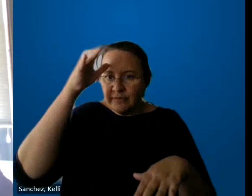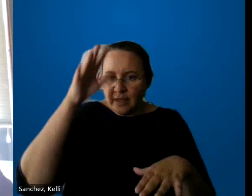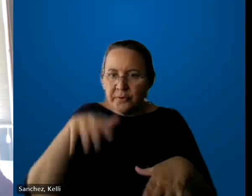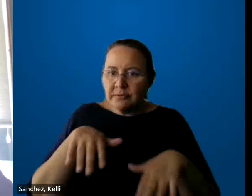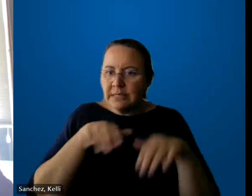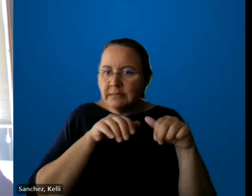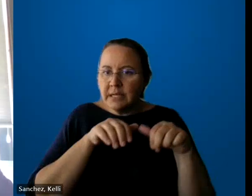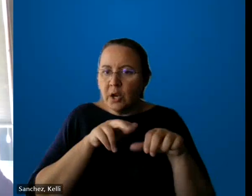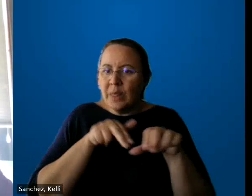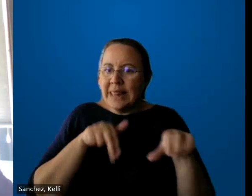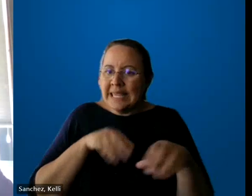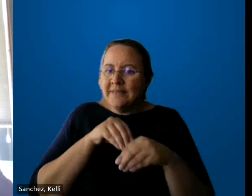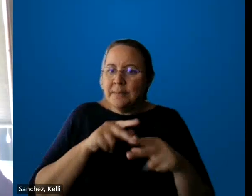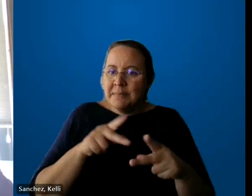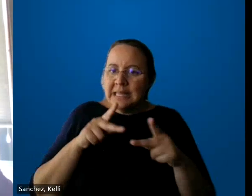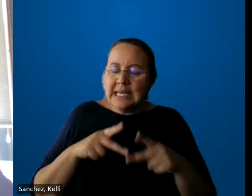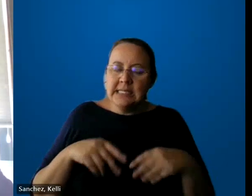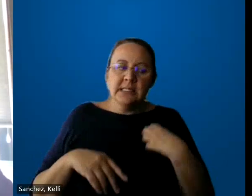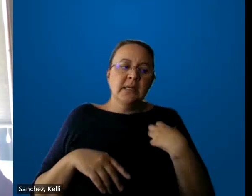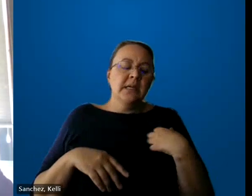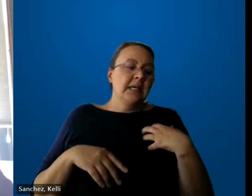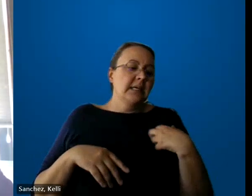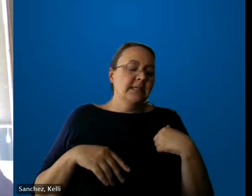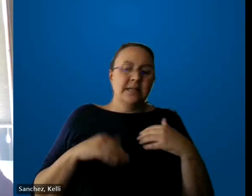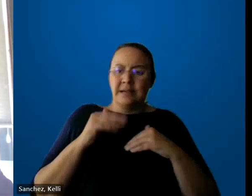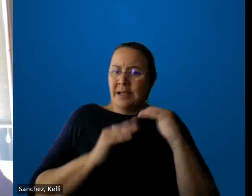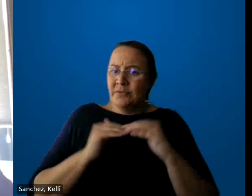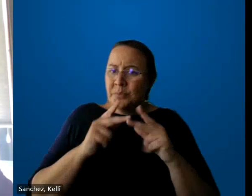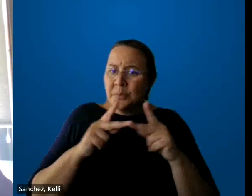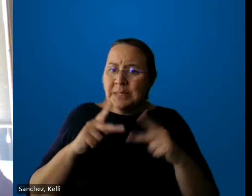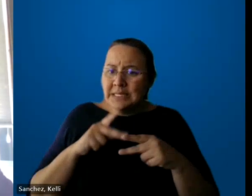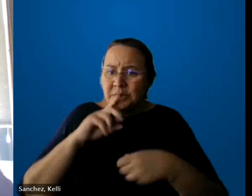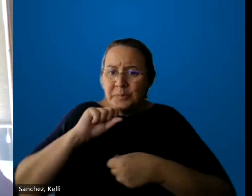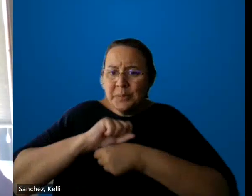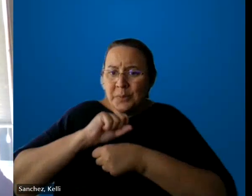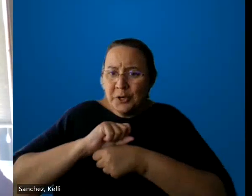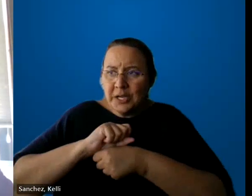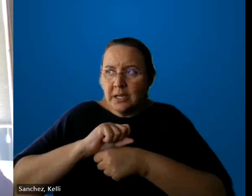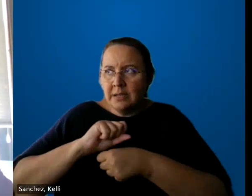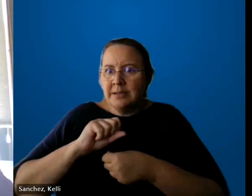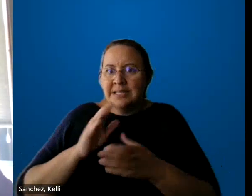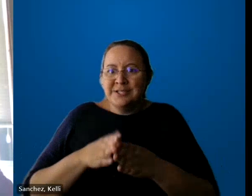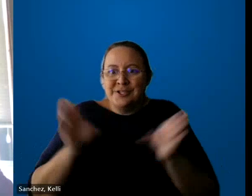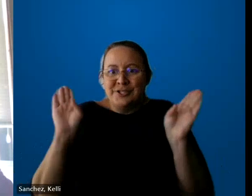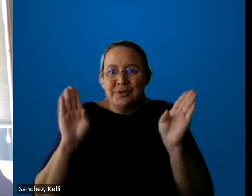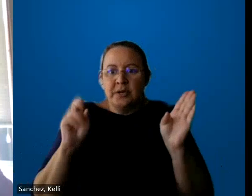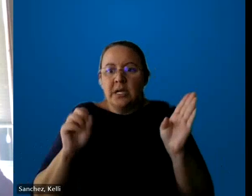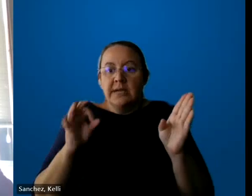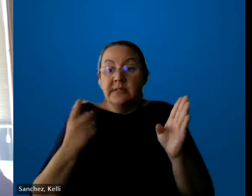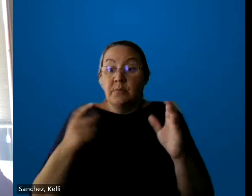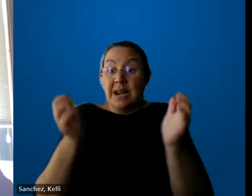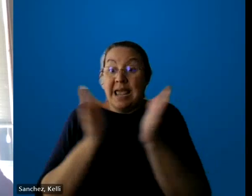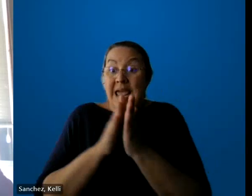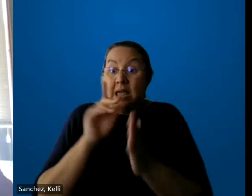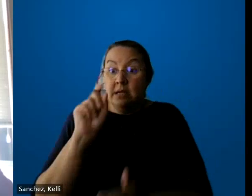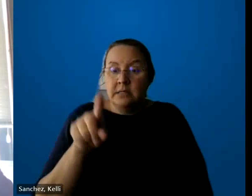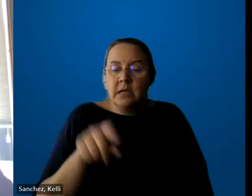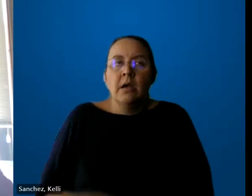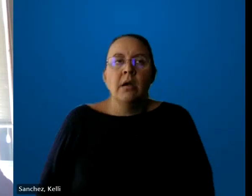that. You know, it's making it a comfortable place to be employed so that, you know, like if somebody were to ask me, you